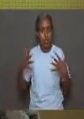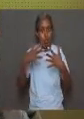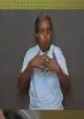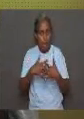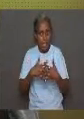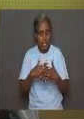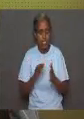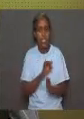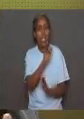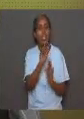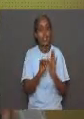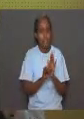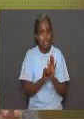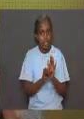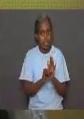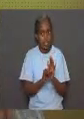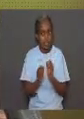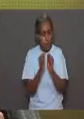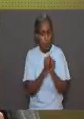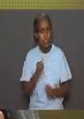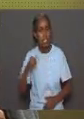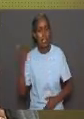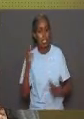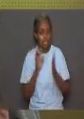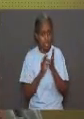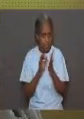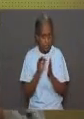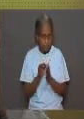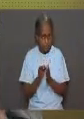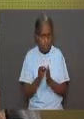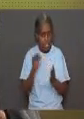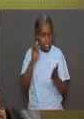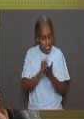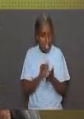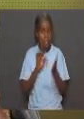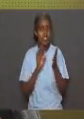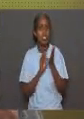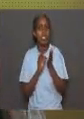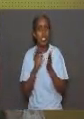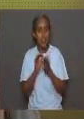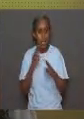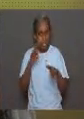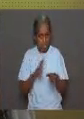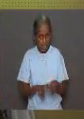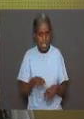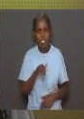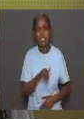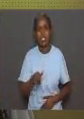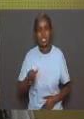an identity with another number, that number stays the